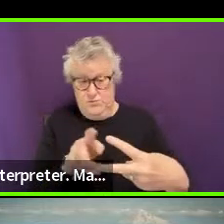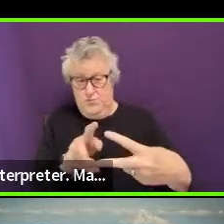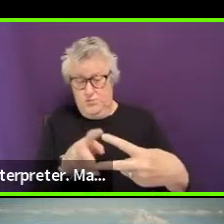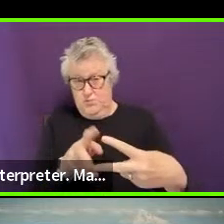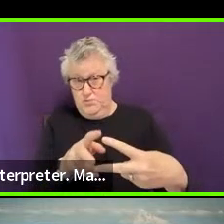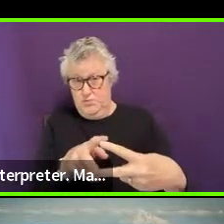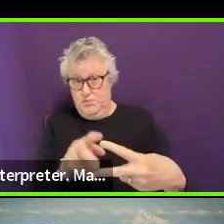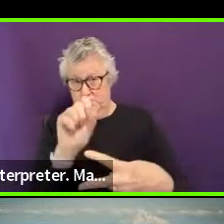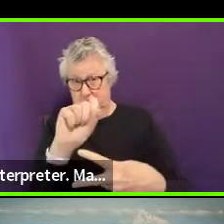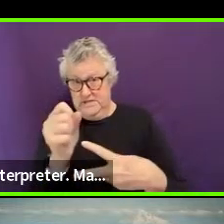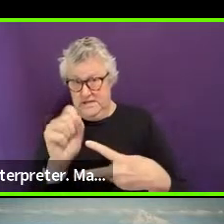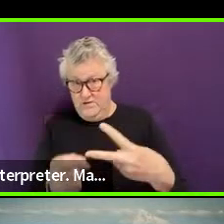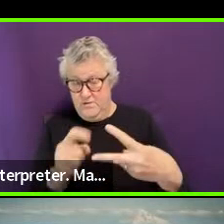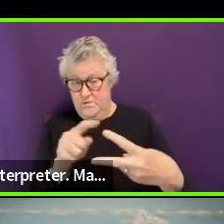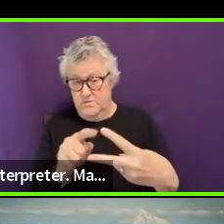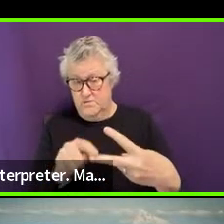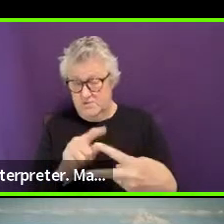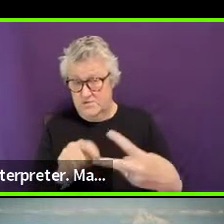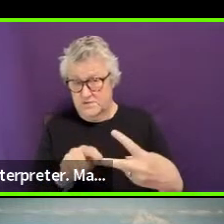I think